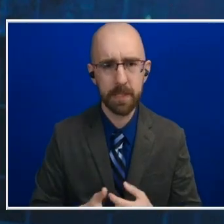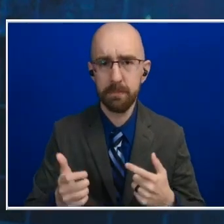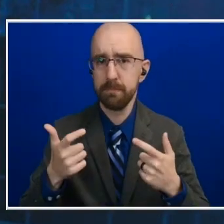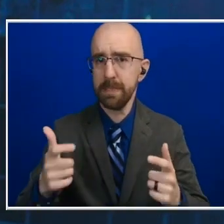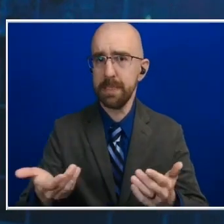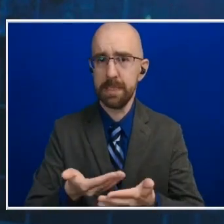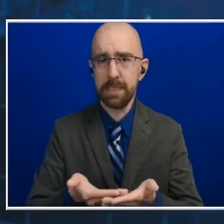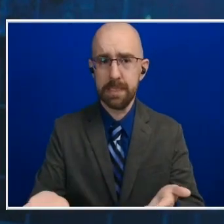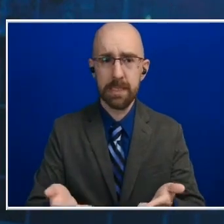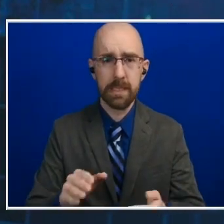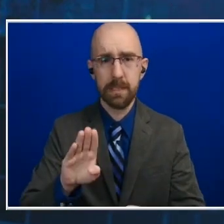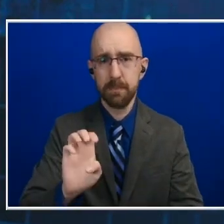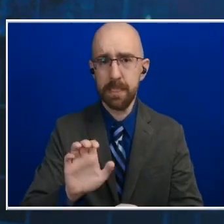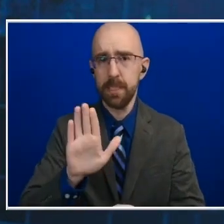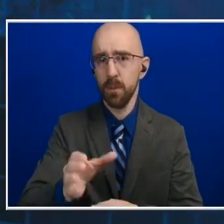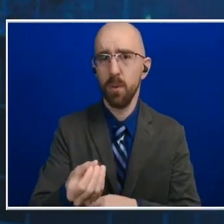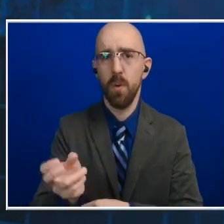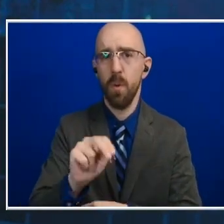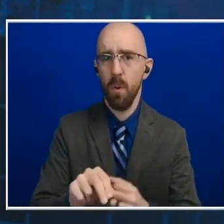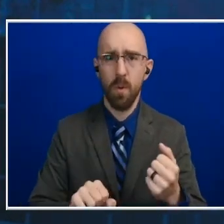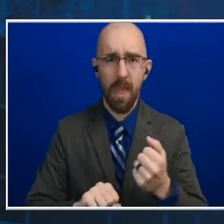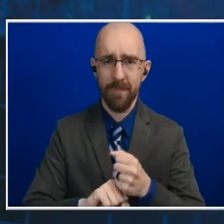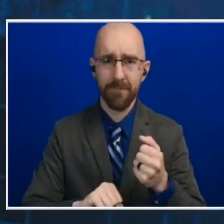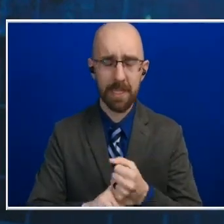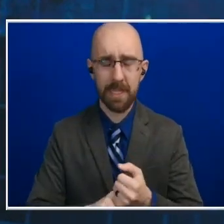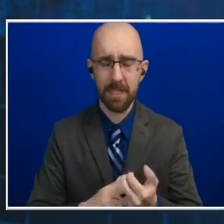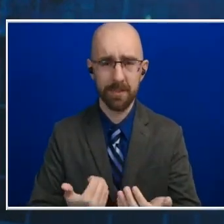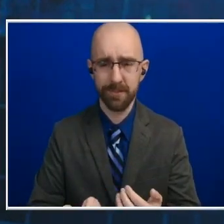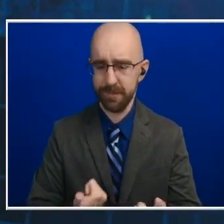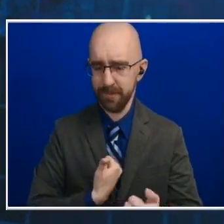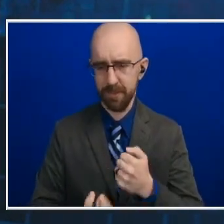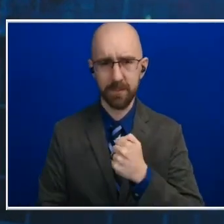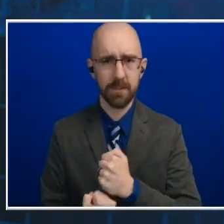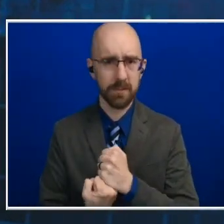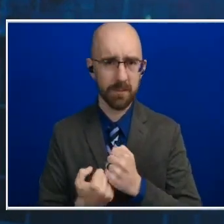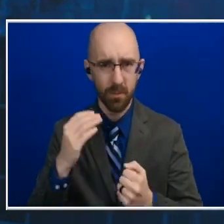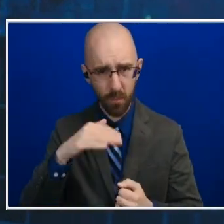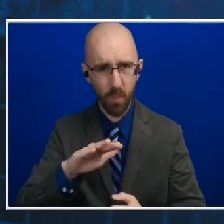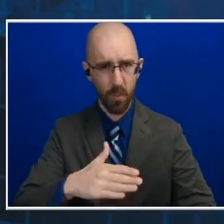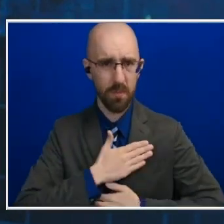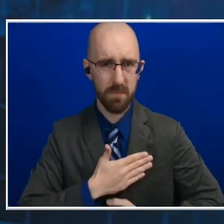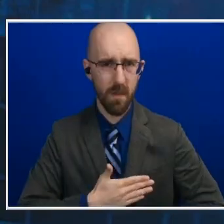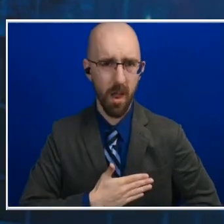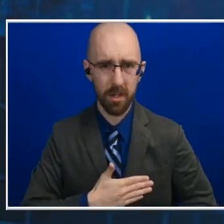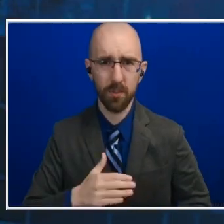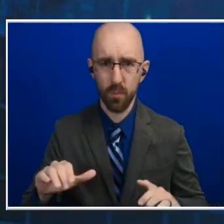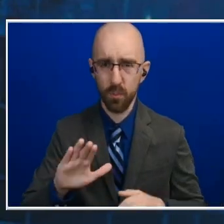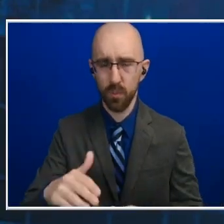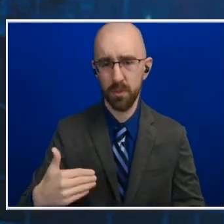own advocate. You're your best advocate. Like, know your body. So do your breast self-exams.